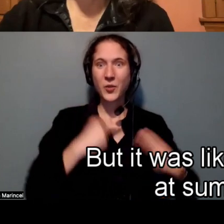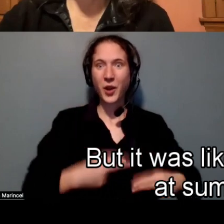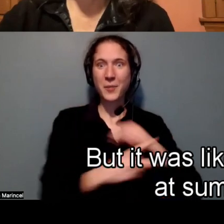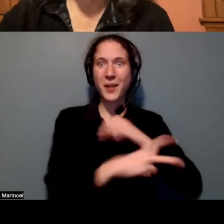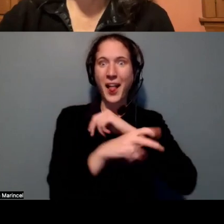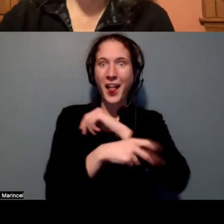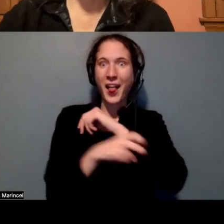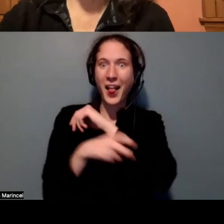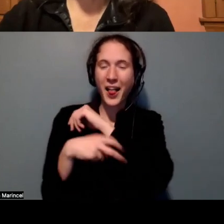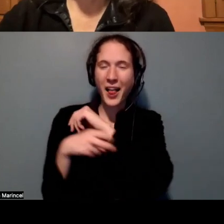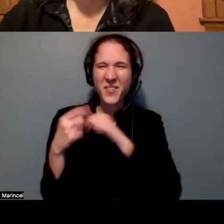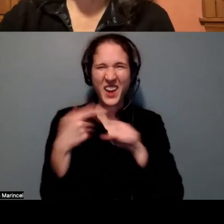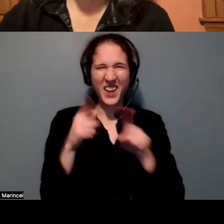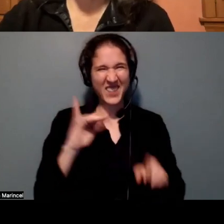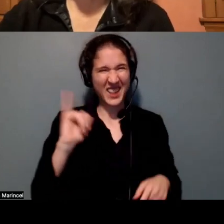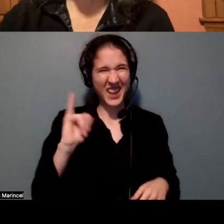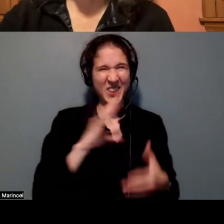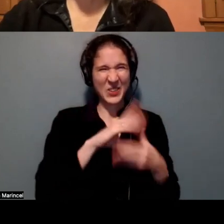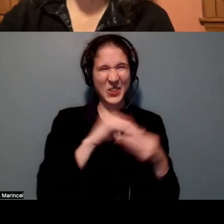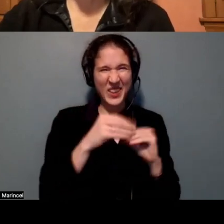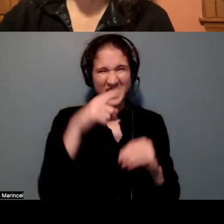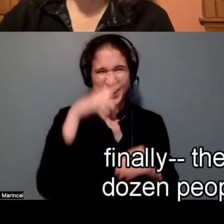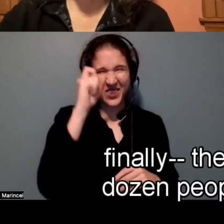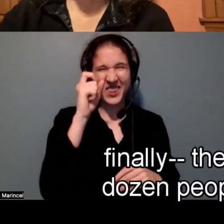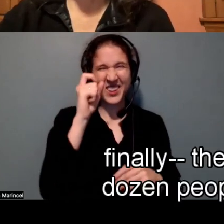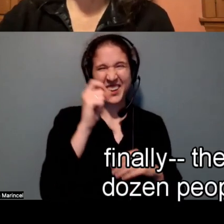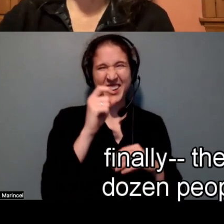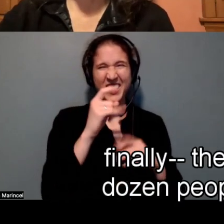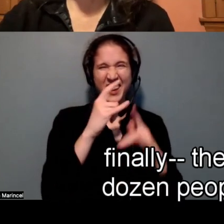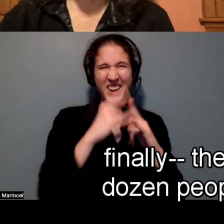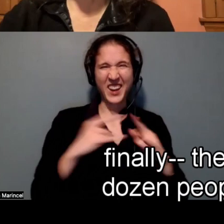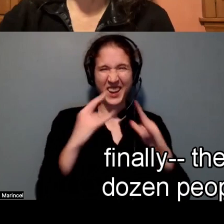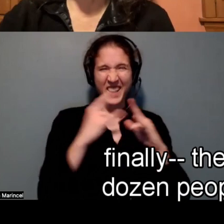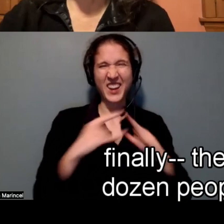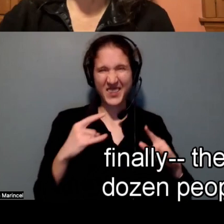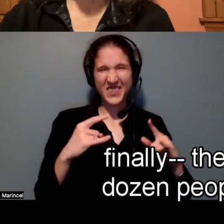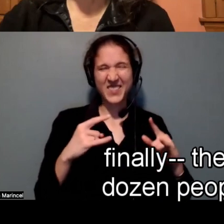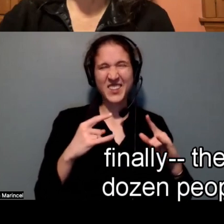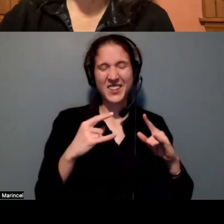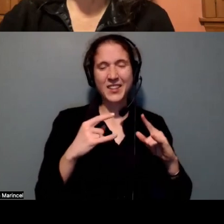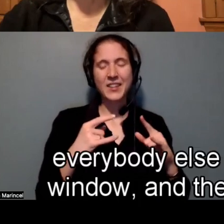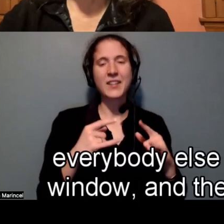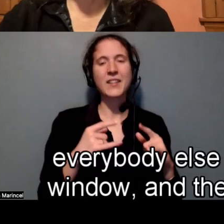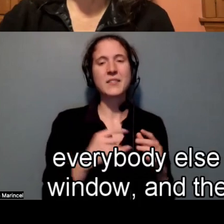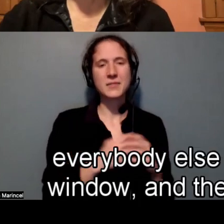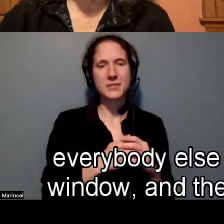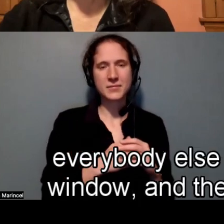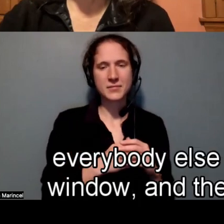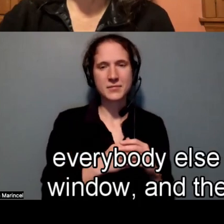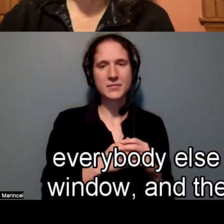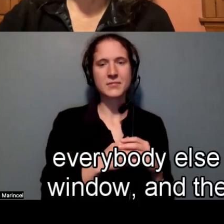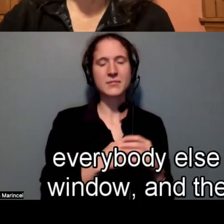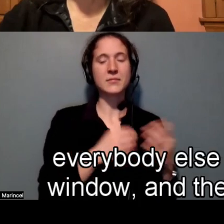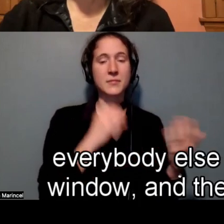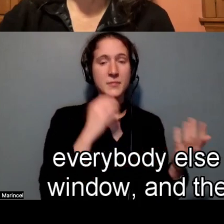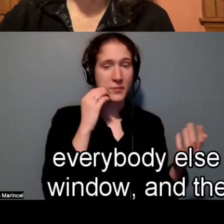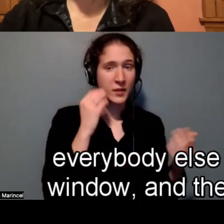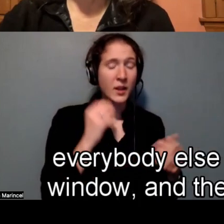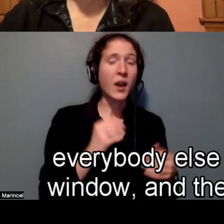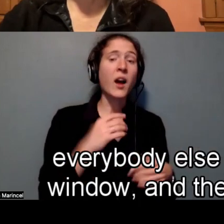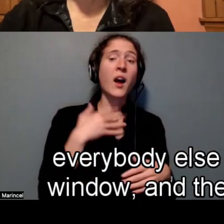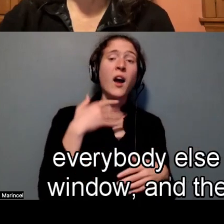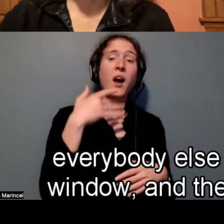summer camp. And finally, there was about a dozen people in the room. Everybody else sort of drifted to